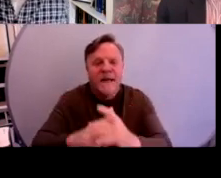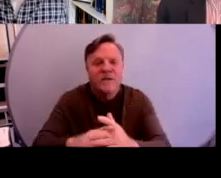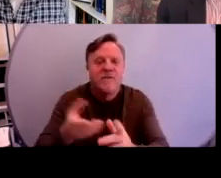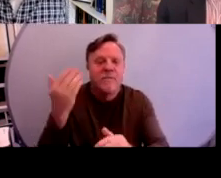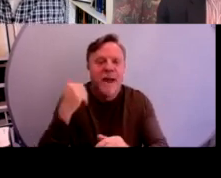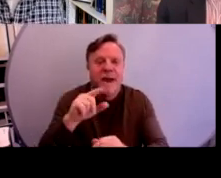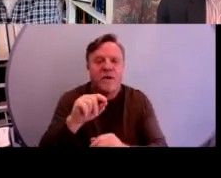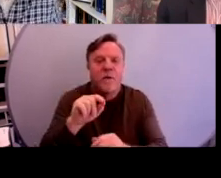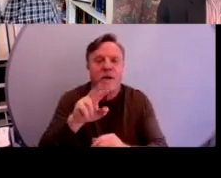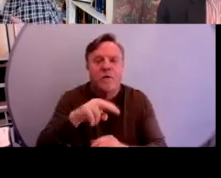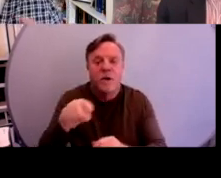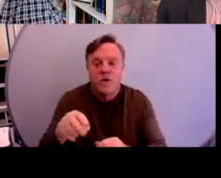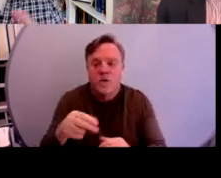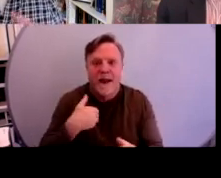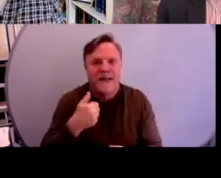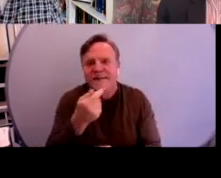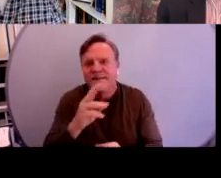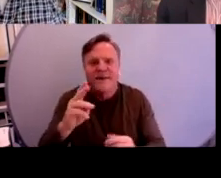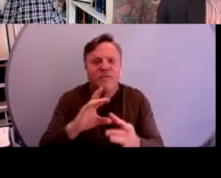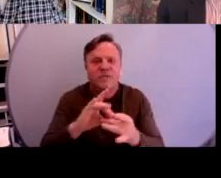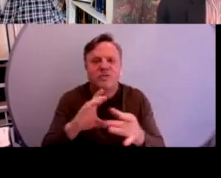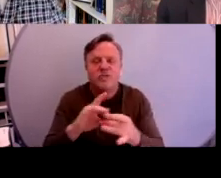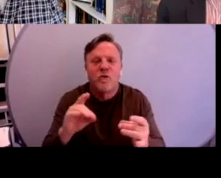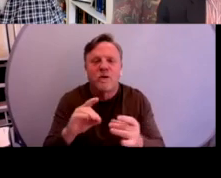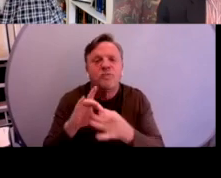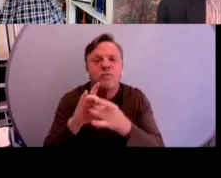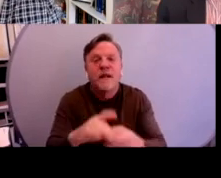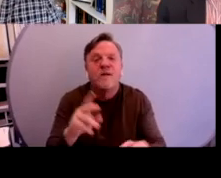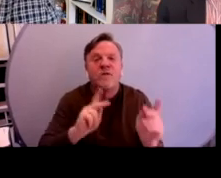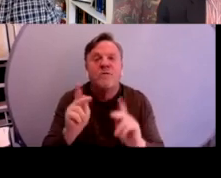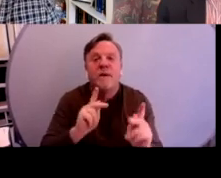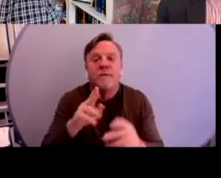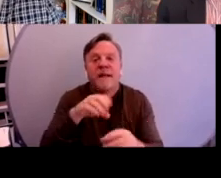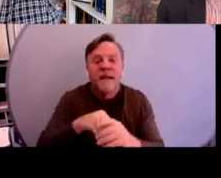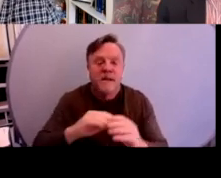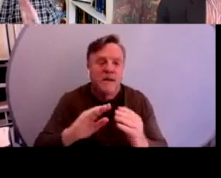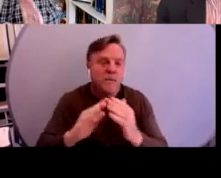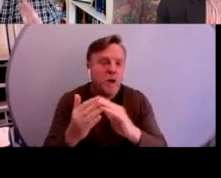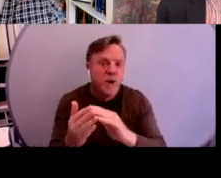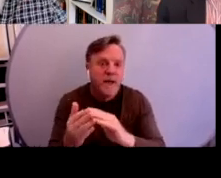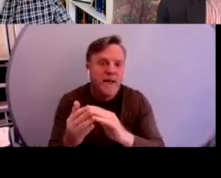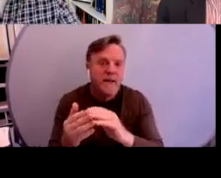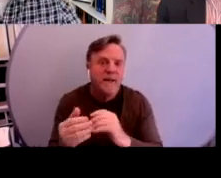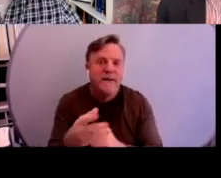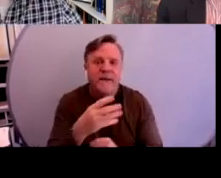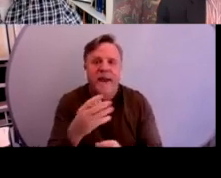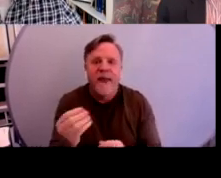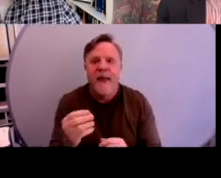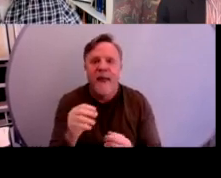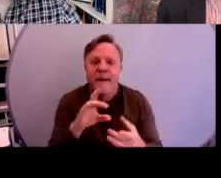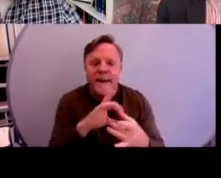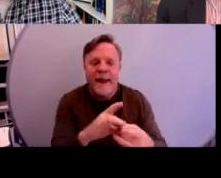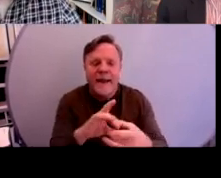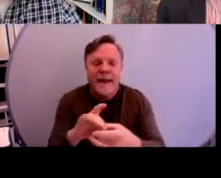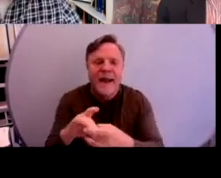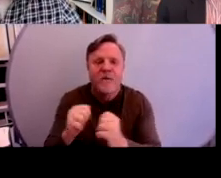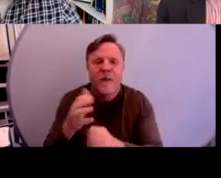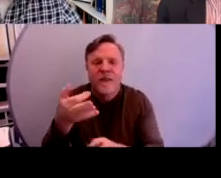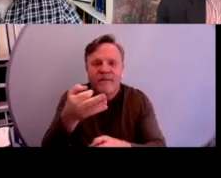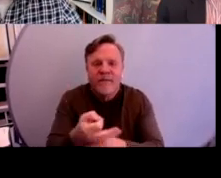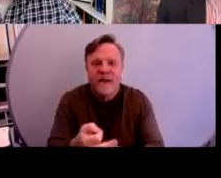that has several stories just related to supporting people in community and getting connected with their faith as